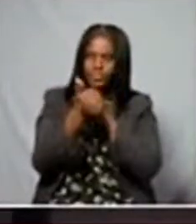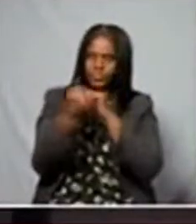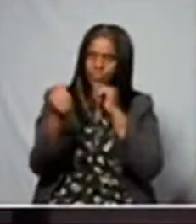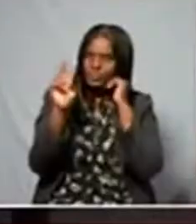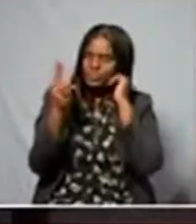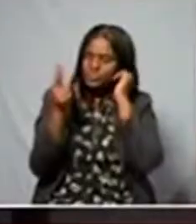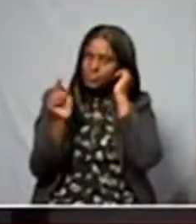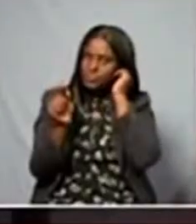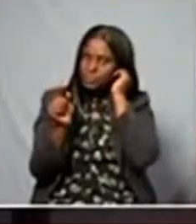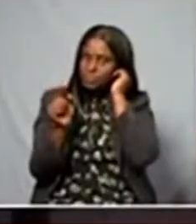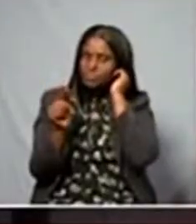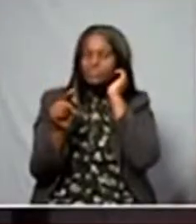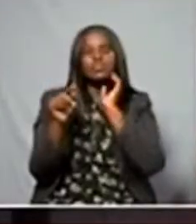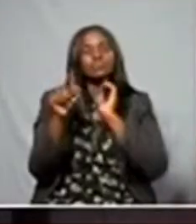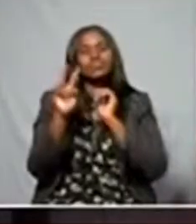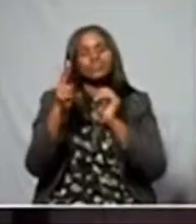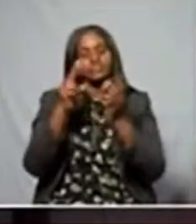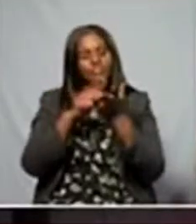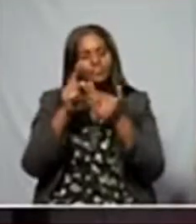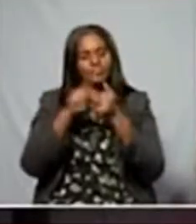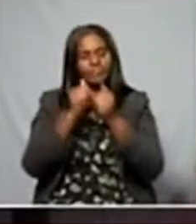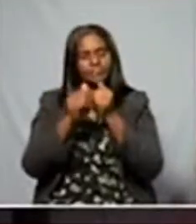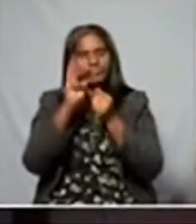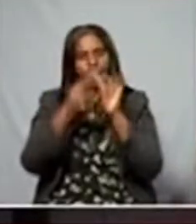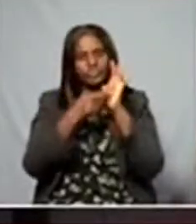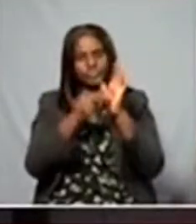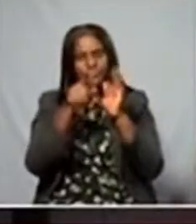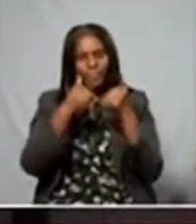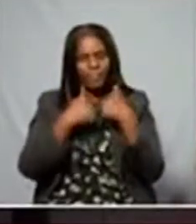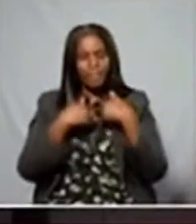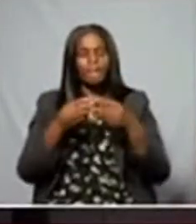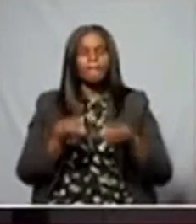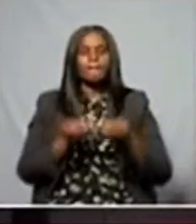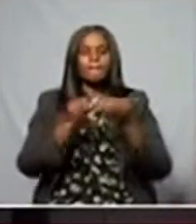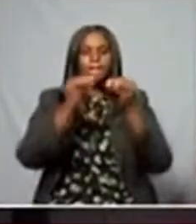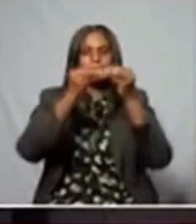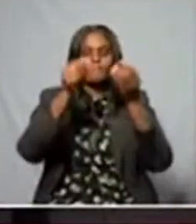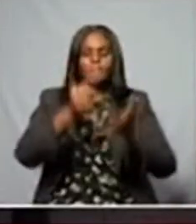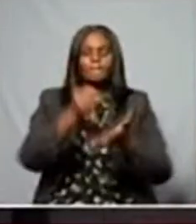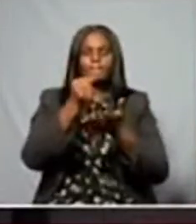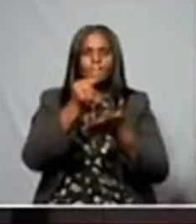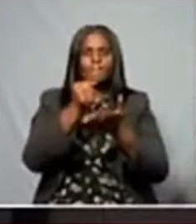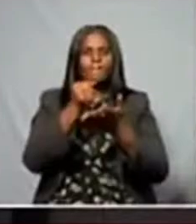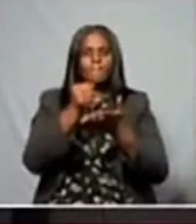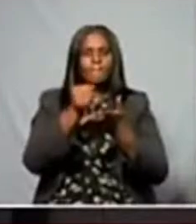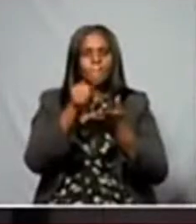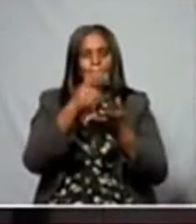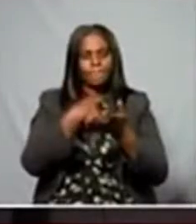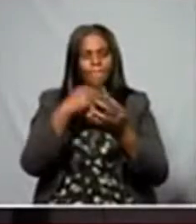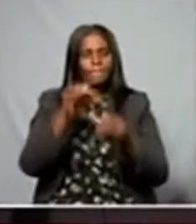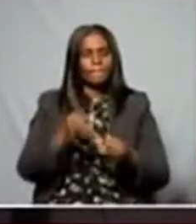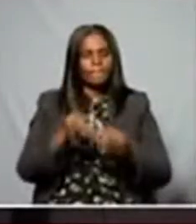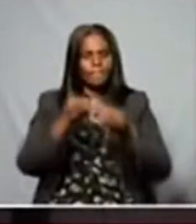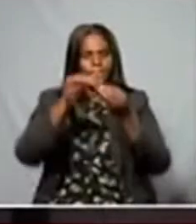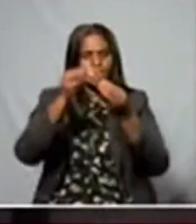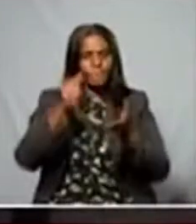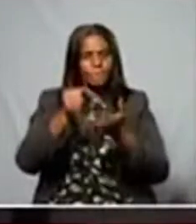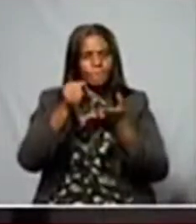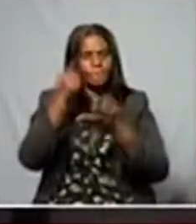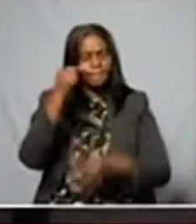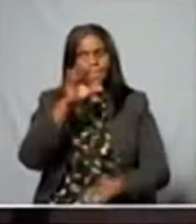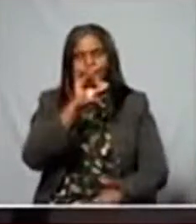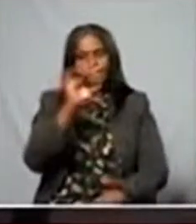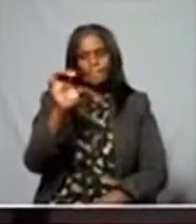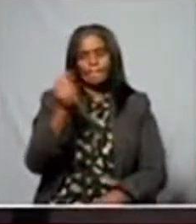secondary program that you have indicated. You have a total budget allocation of